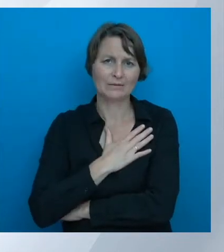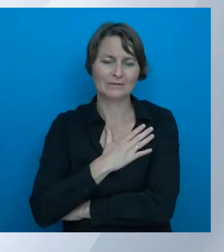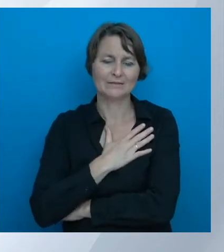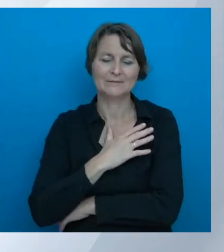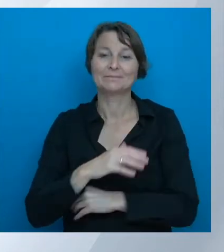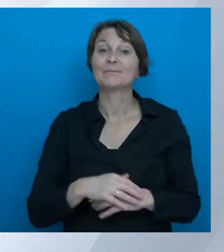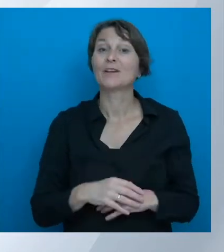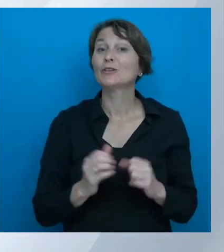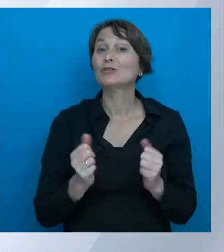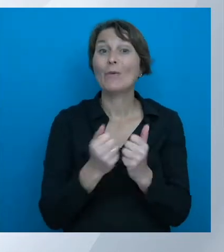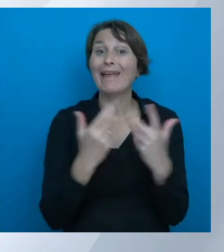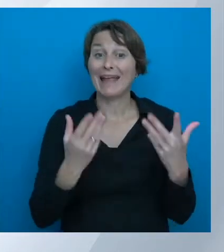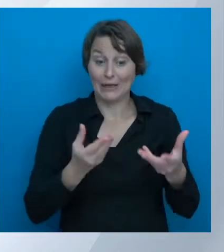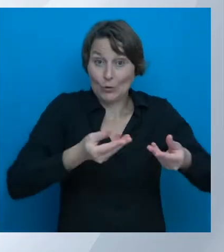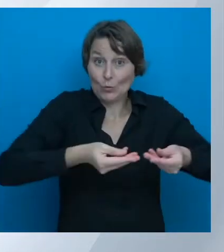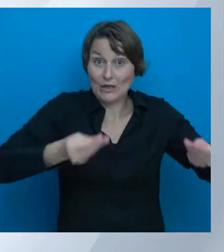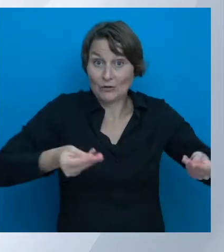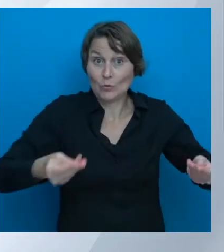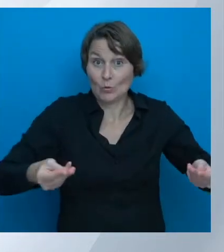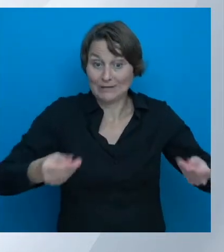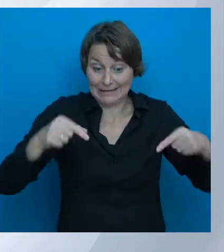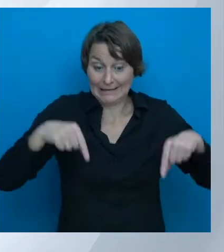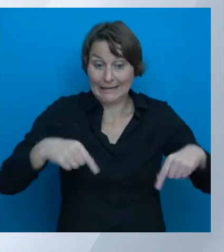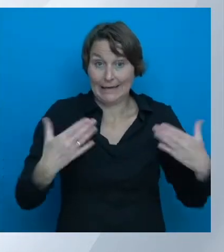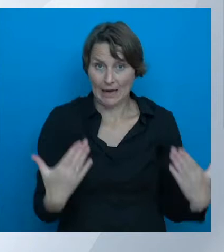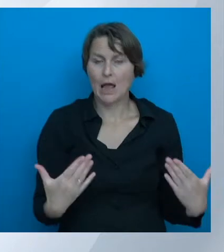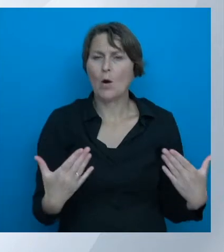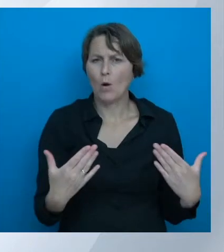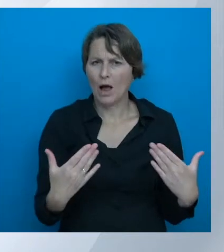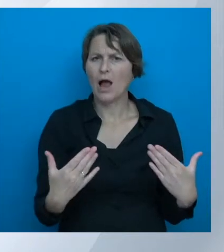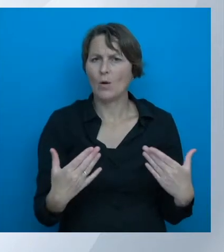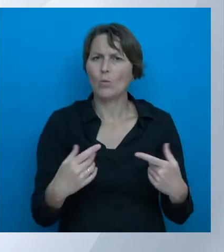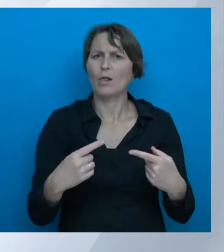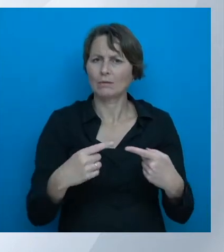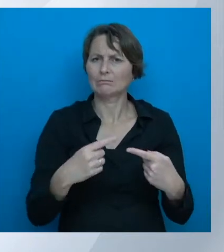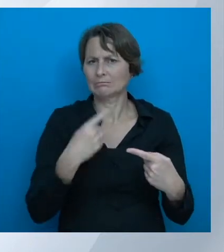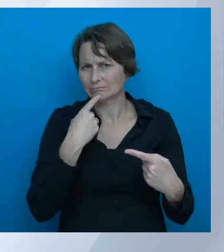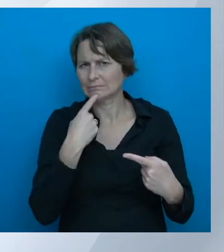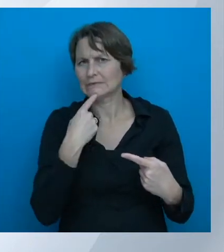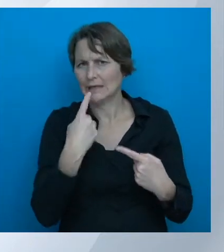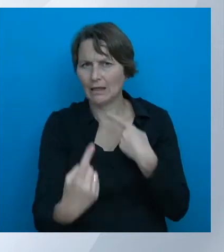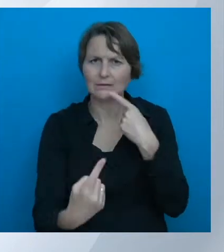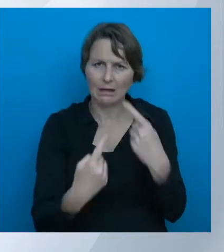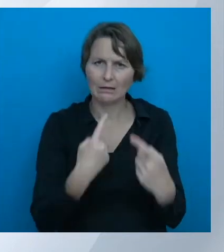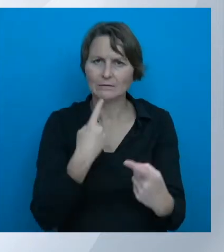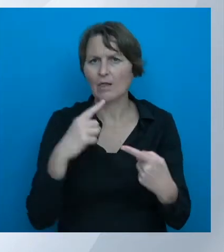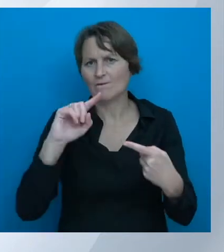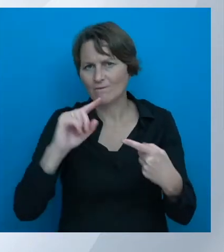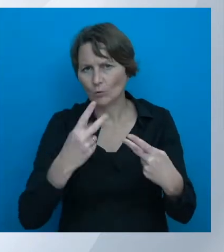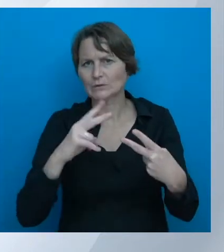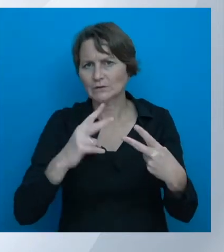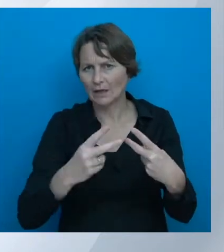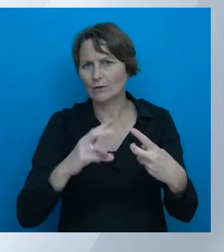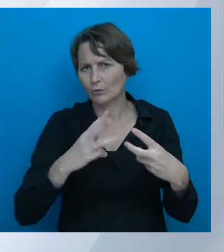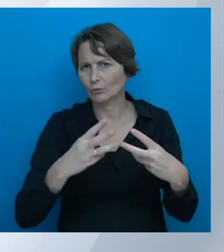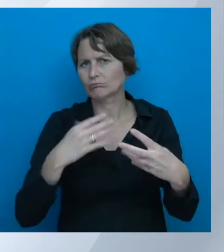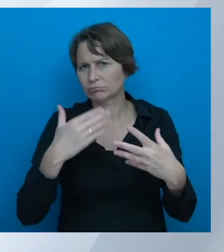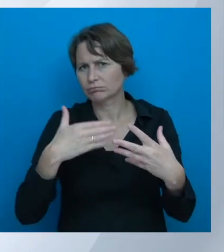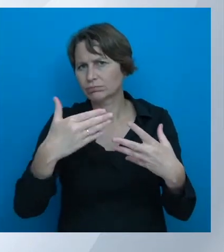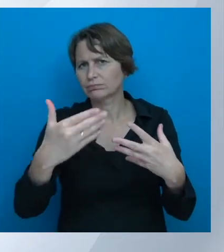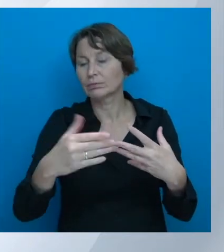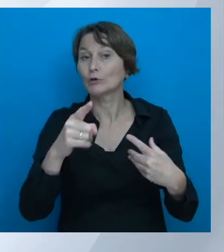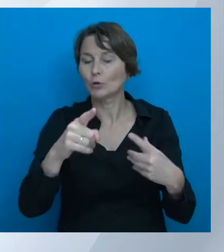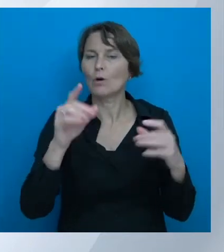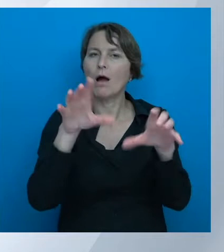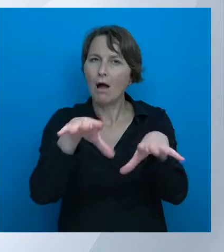I use, I will be walking through the steps you need to do to create it in a separate environment. And finally, before